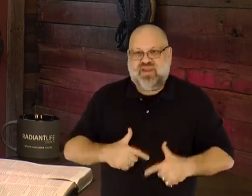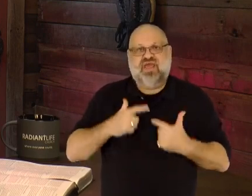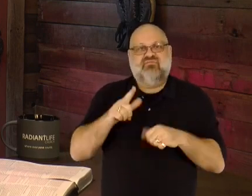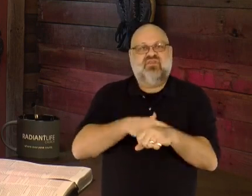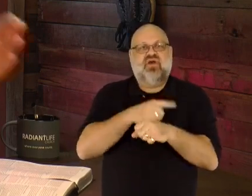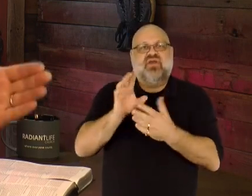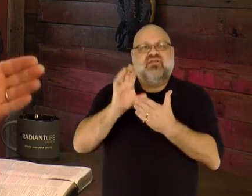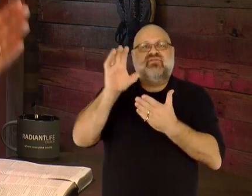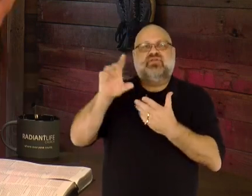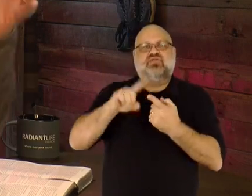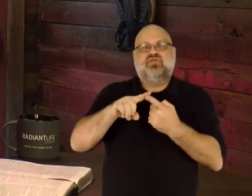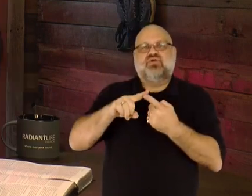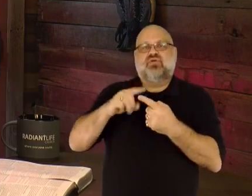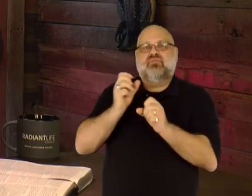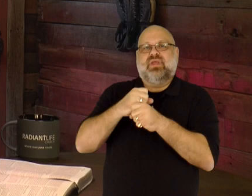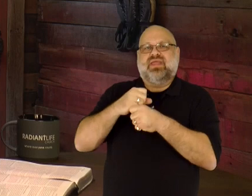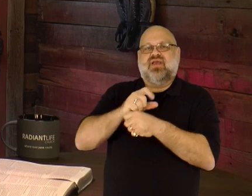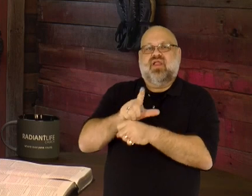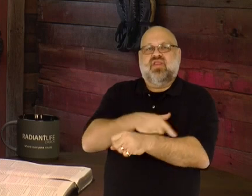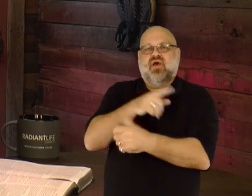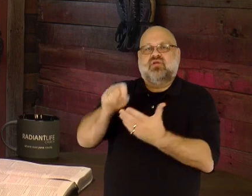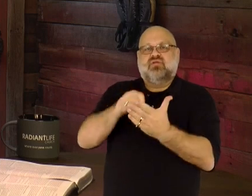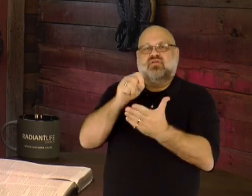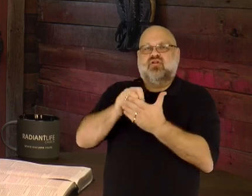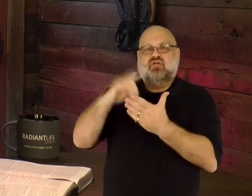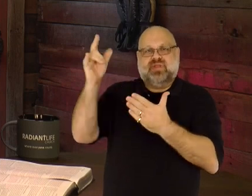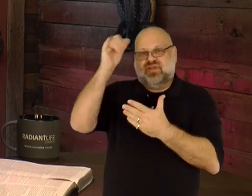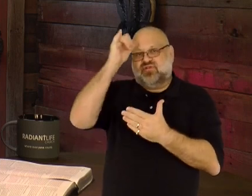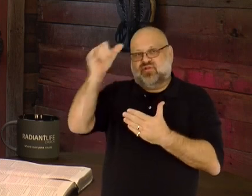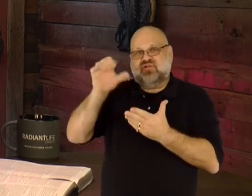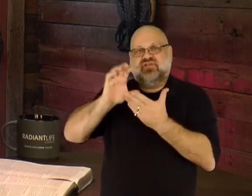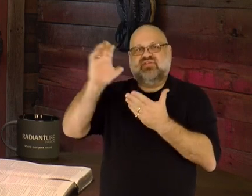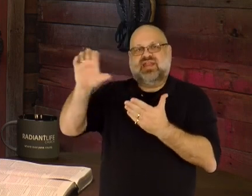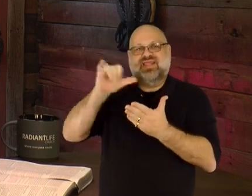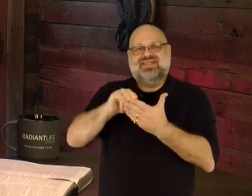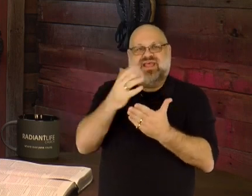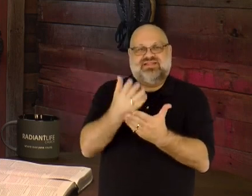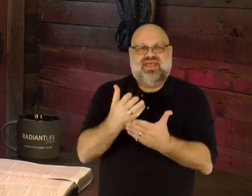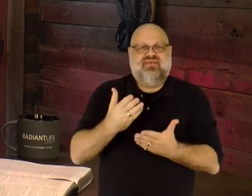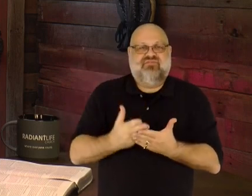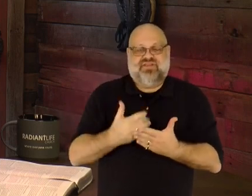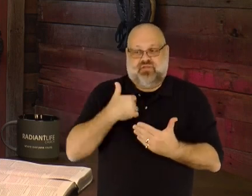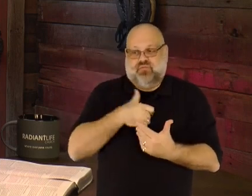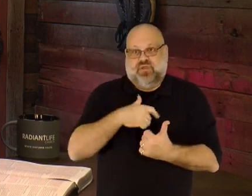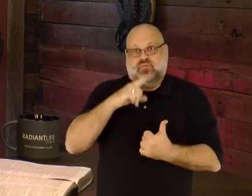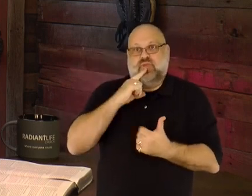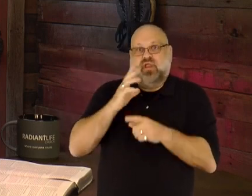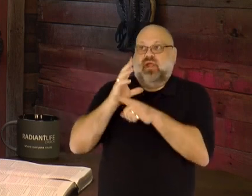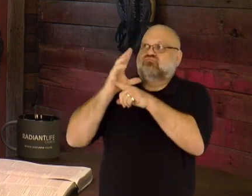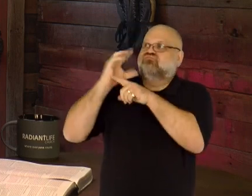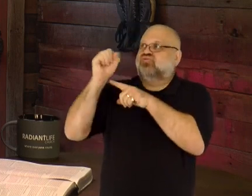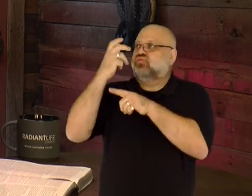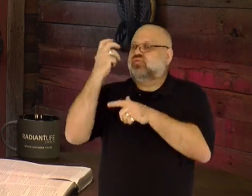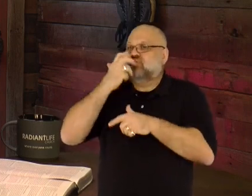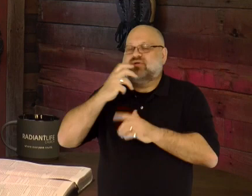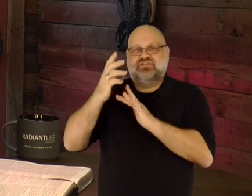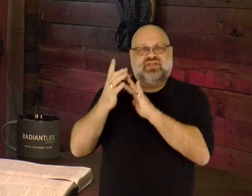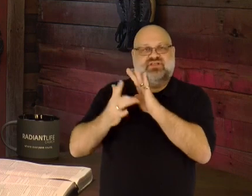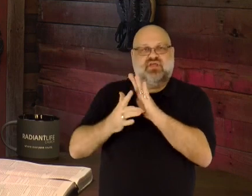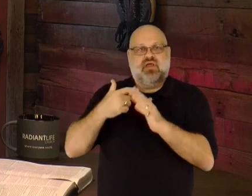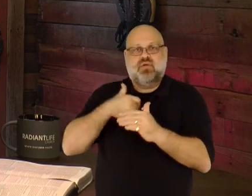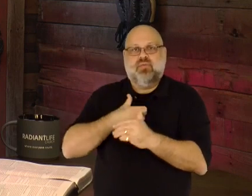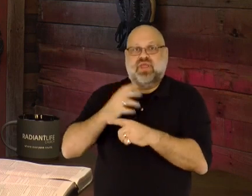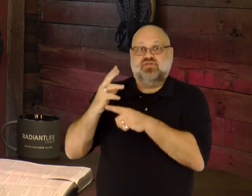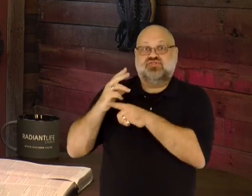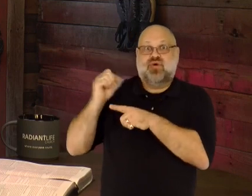to making long-term eternal investments. That's evidence that we are really sold out for Jesus. When we're